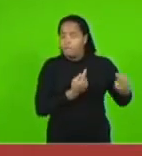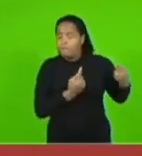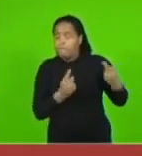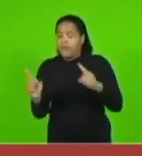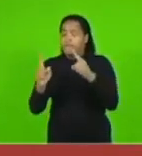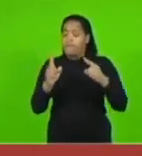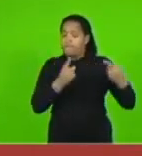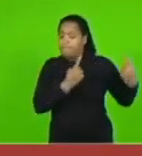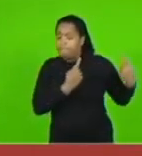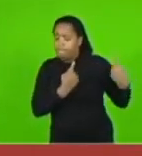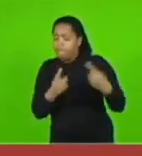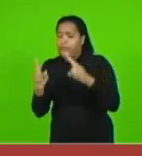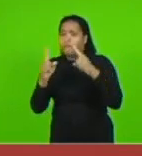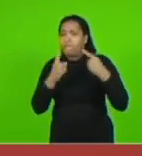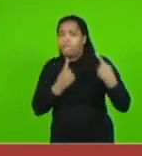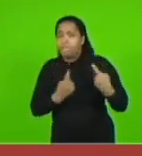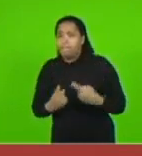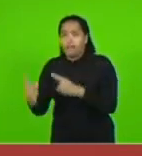phenomenal.